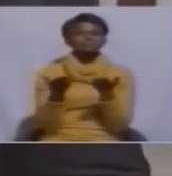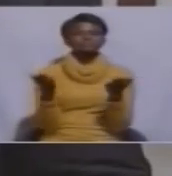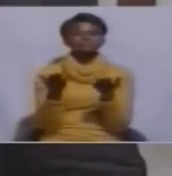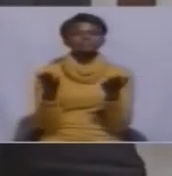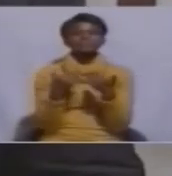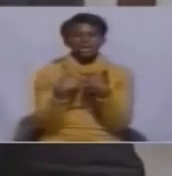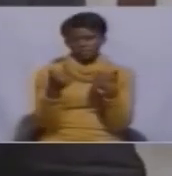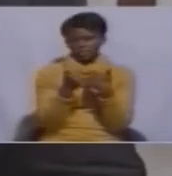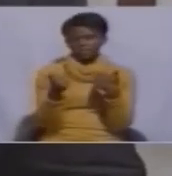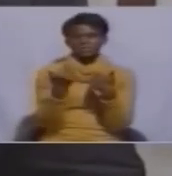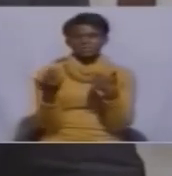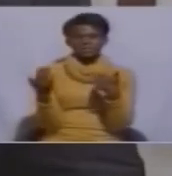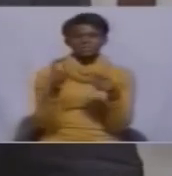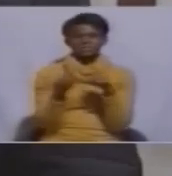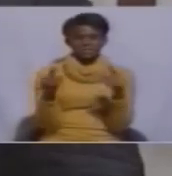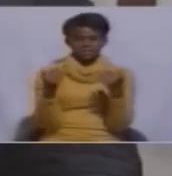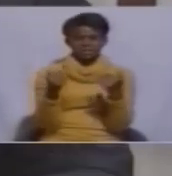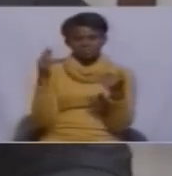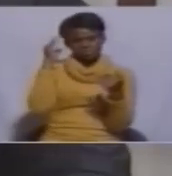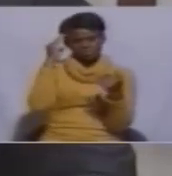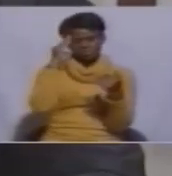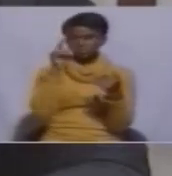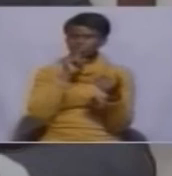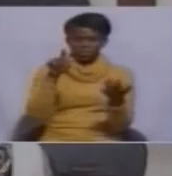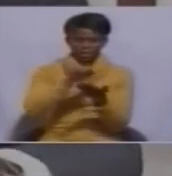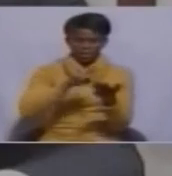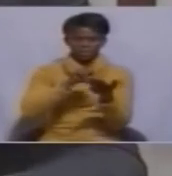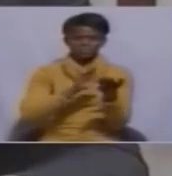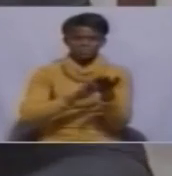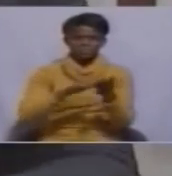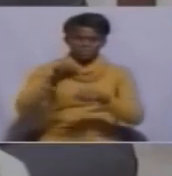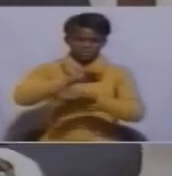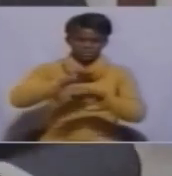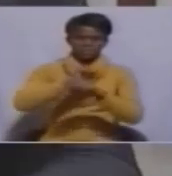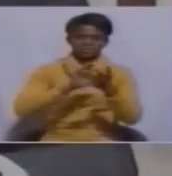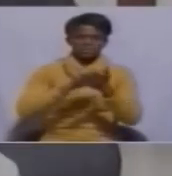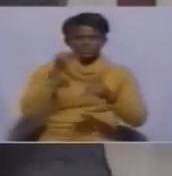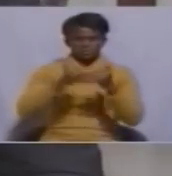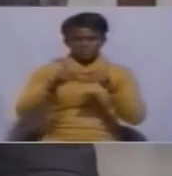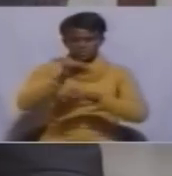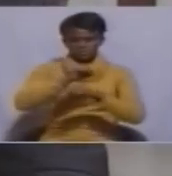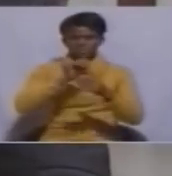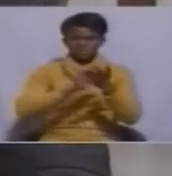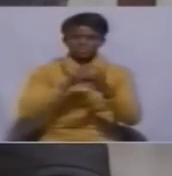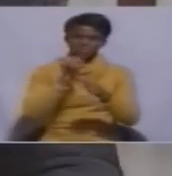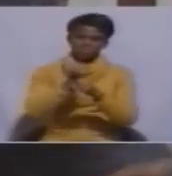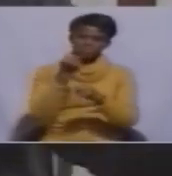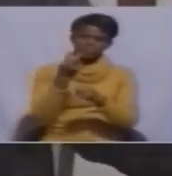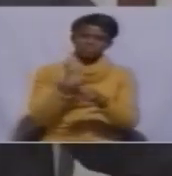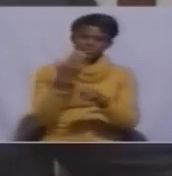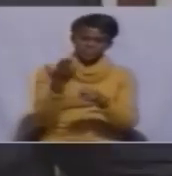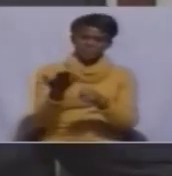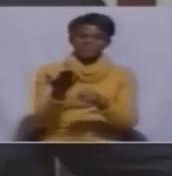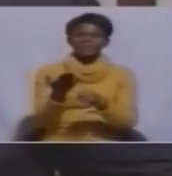have got another term for it. But then you know there's primary school, there's secondary school. When you finish secondary school, you get grade 12.